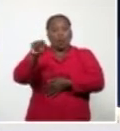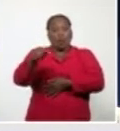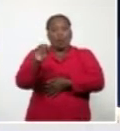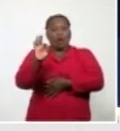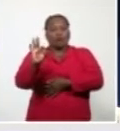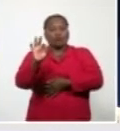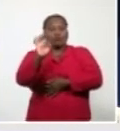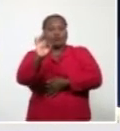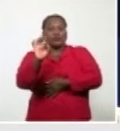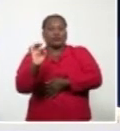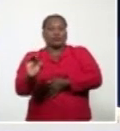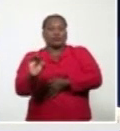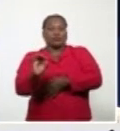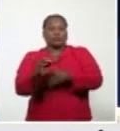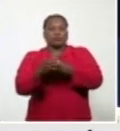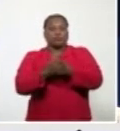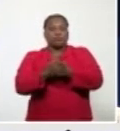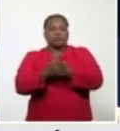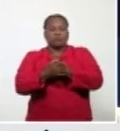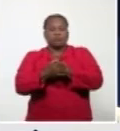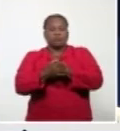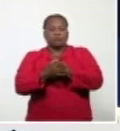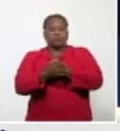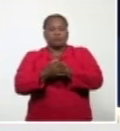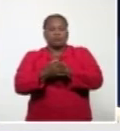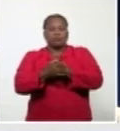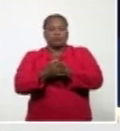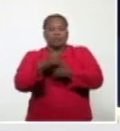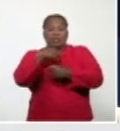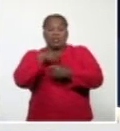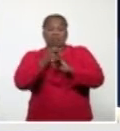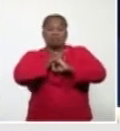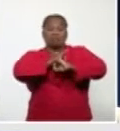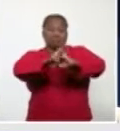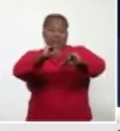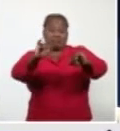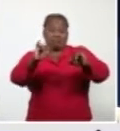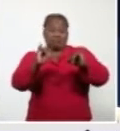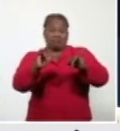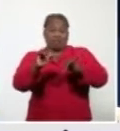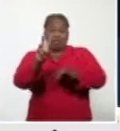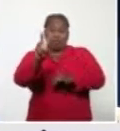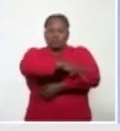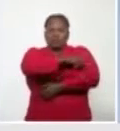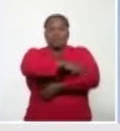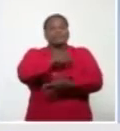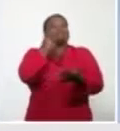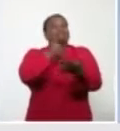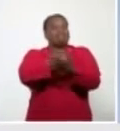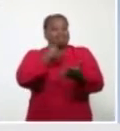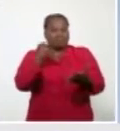more critical than yesterday and 1 less in serious condition than yesterday.